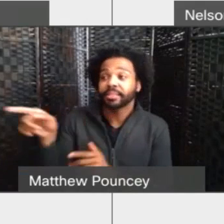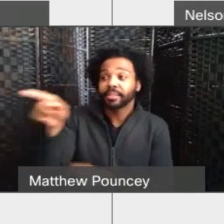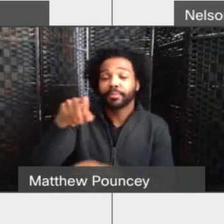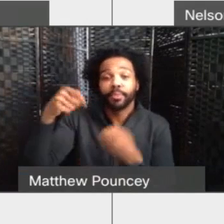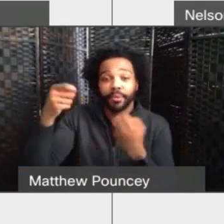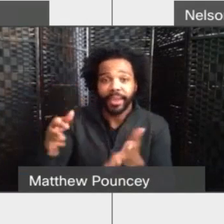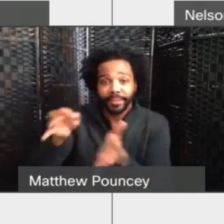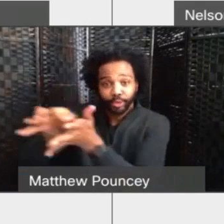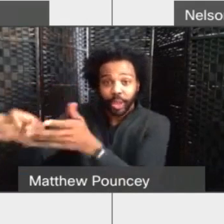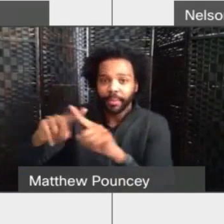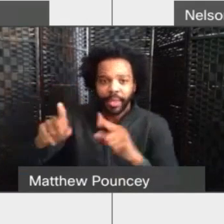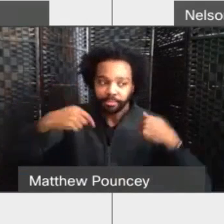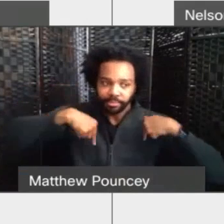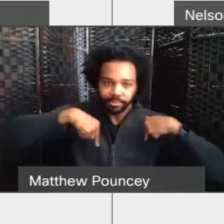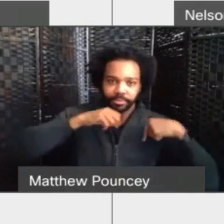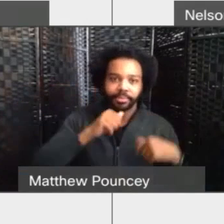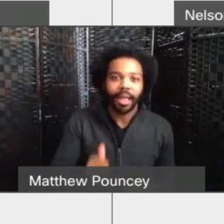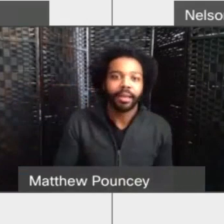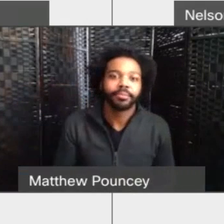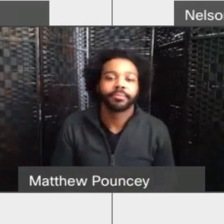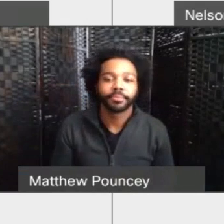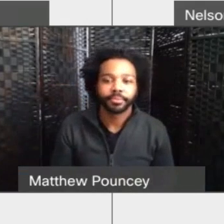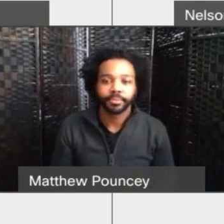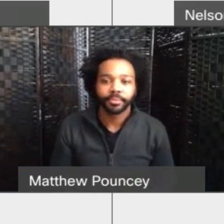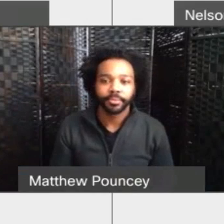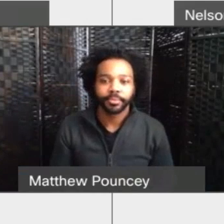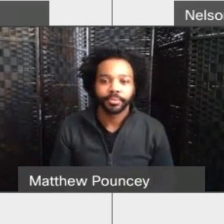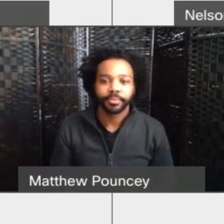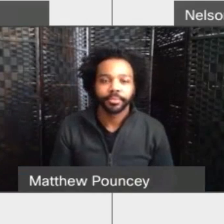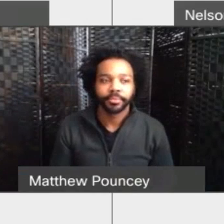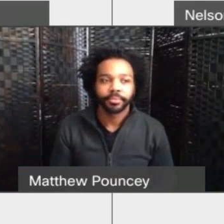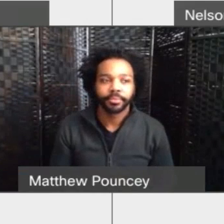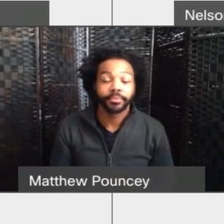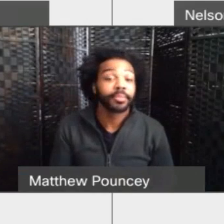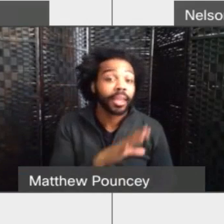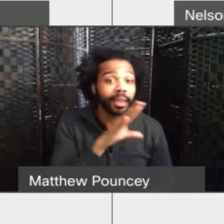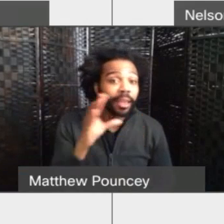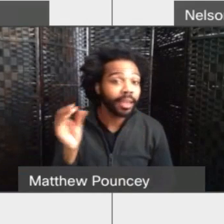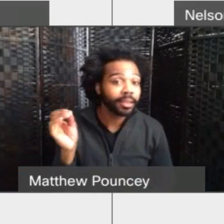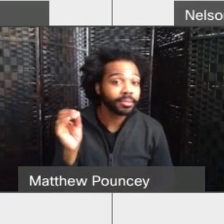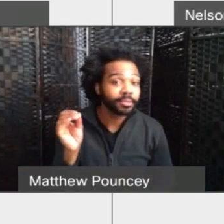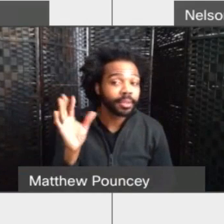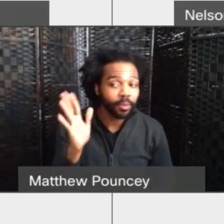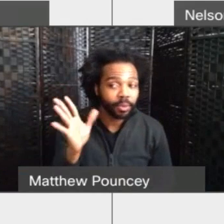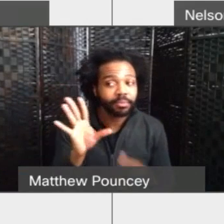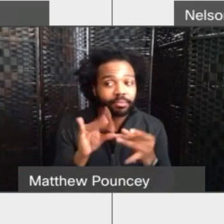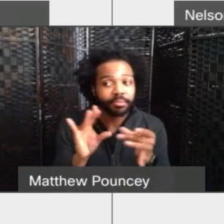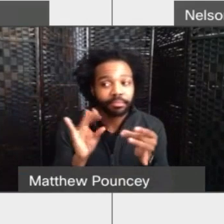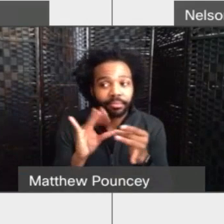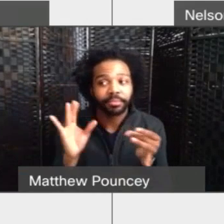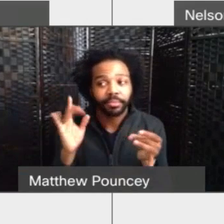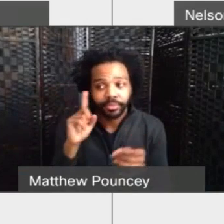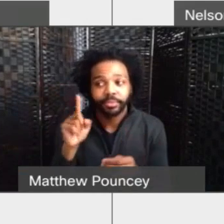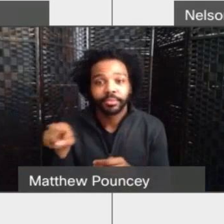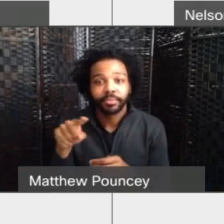not tracking it at this time. And I will say, for providers